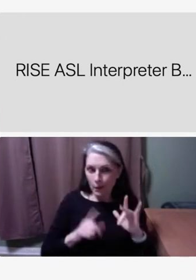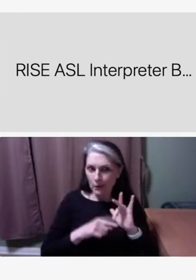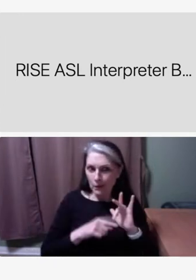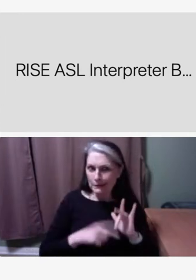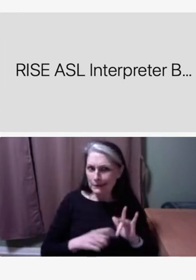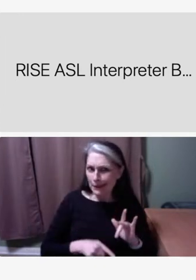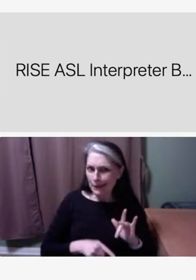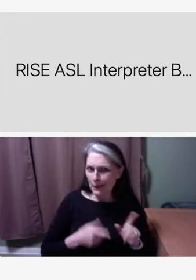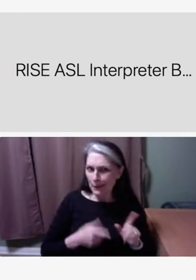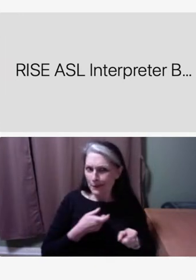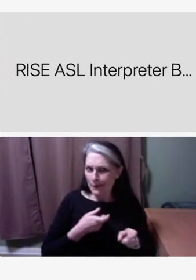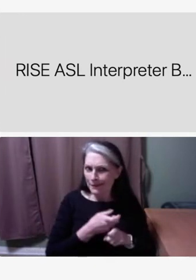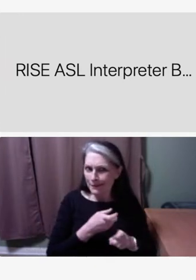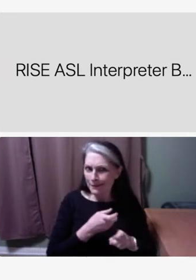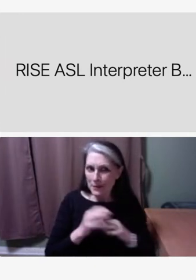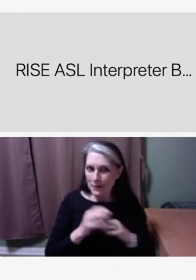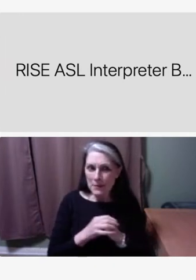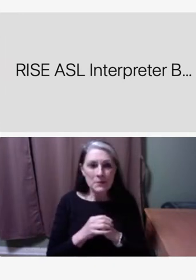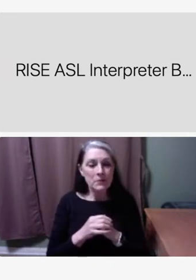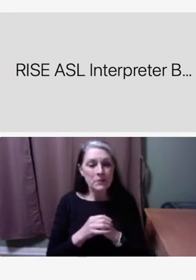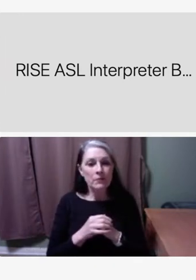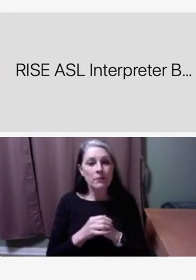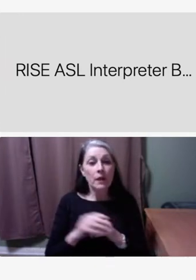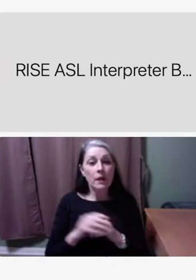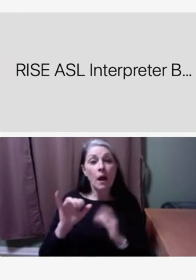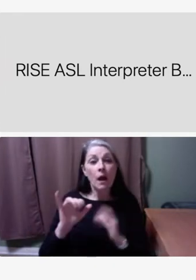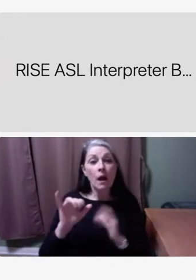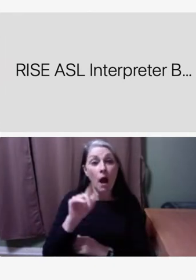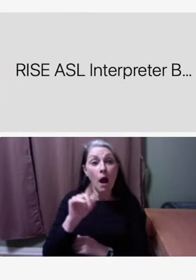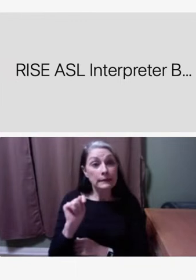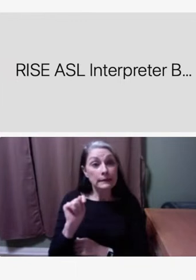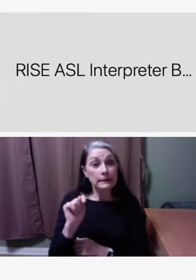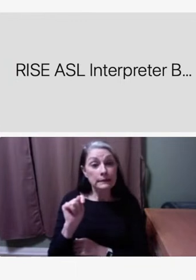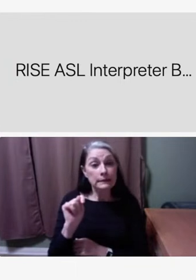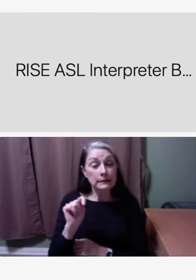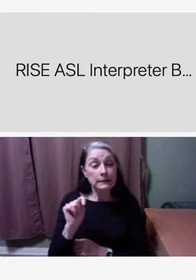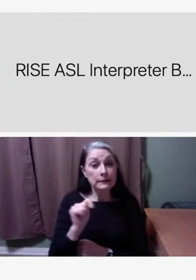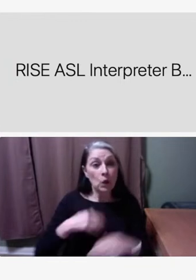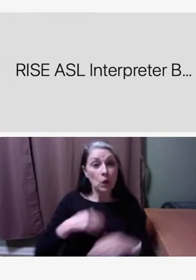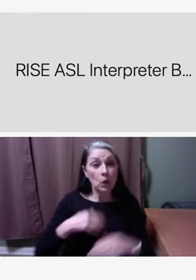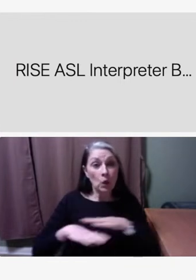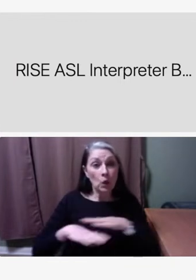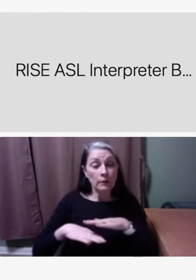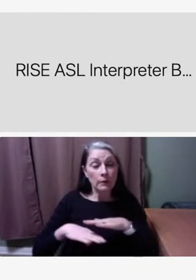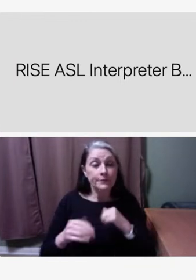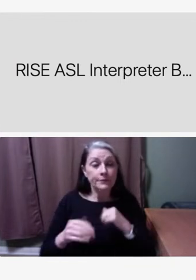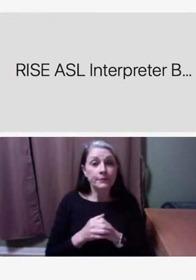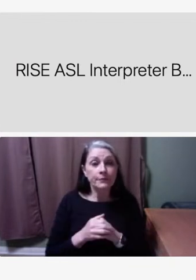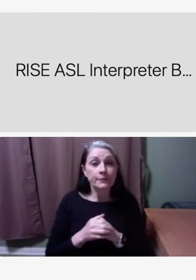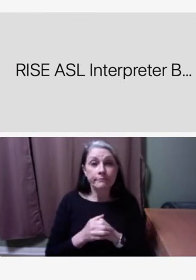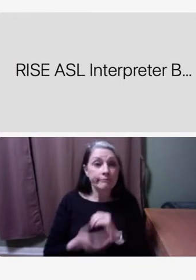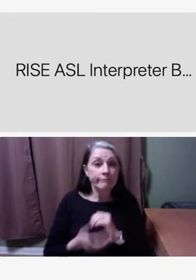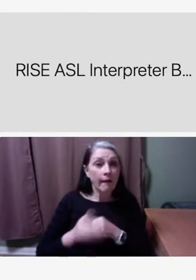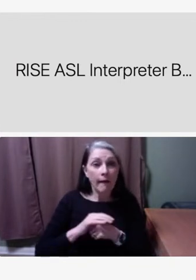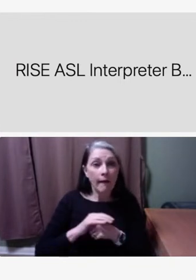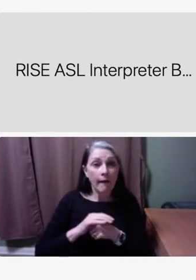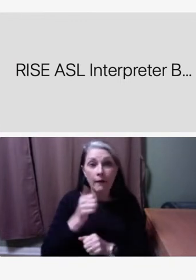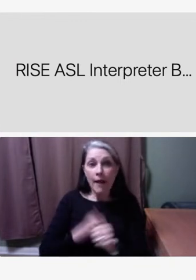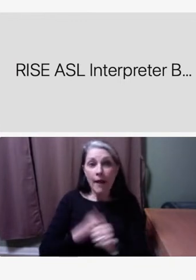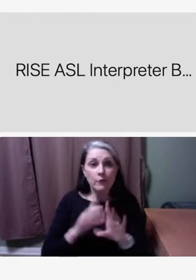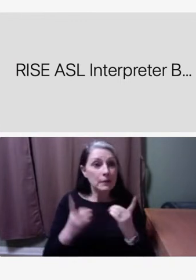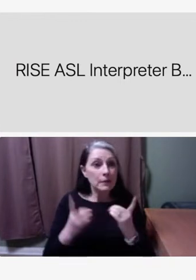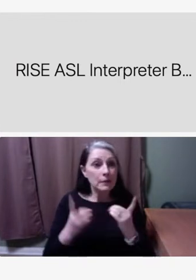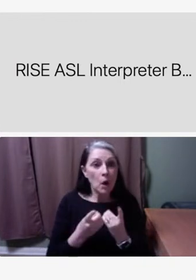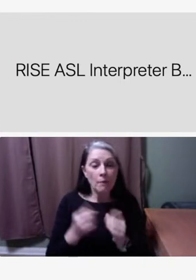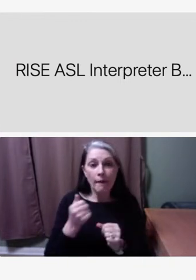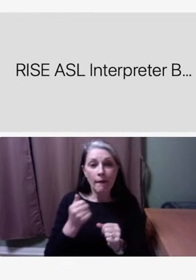So IT, we basically cover every department, every division. And so even when